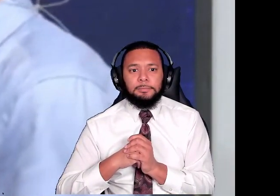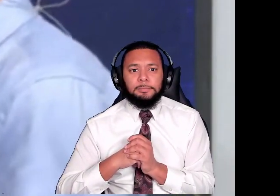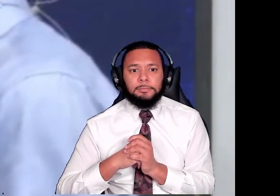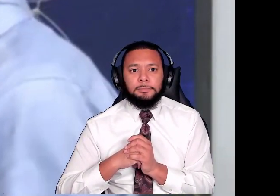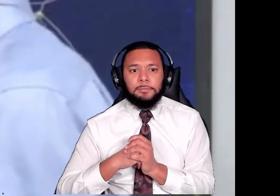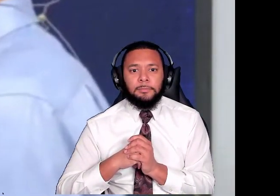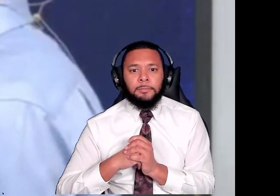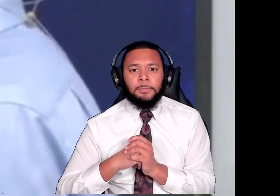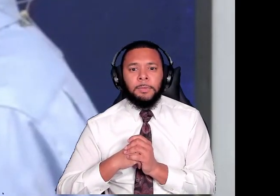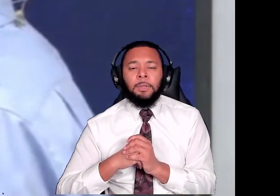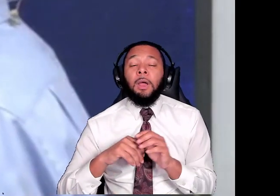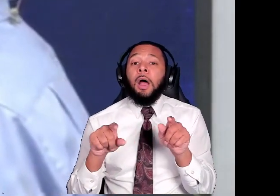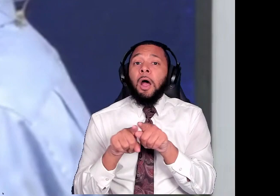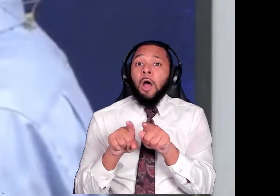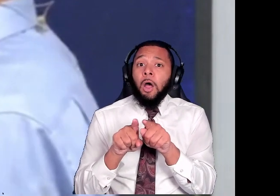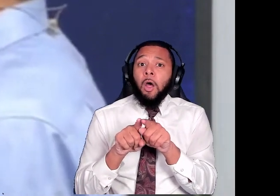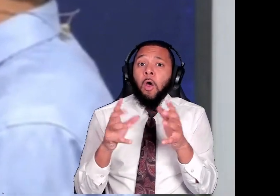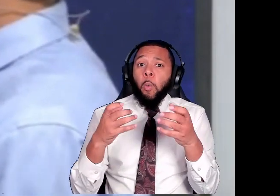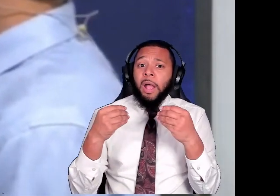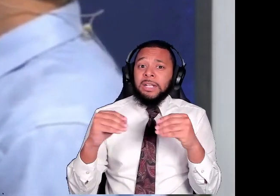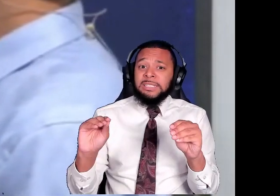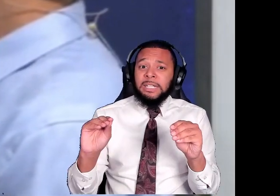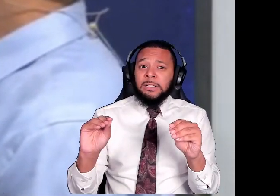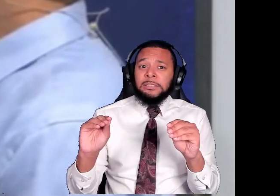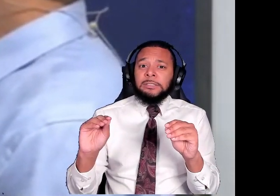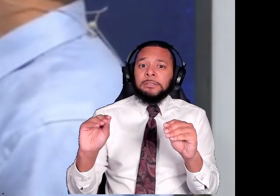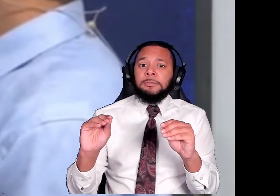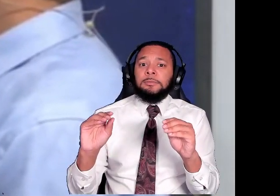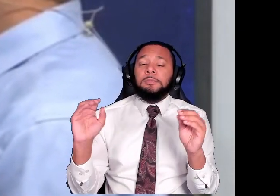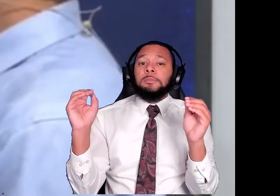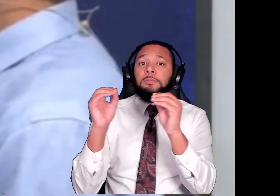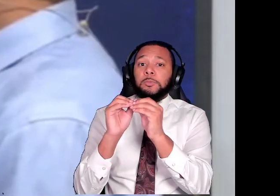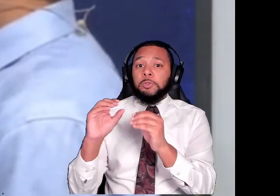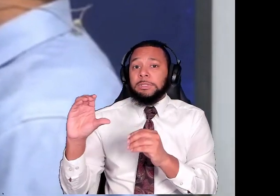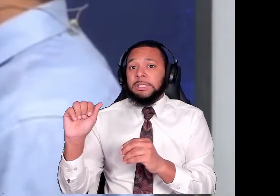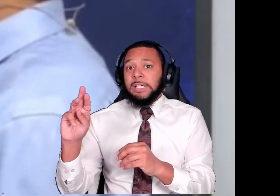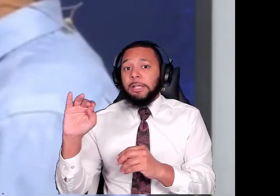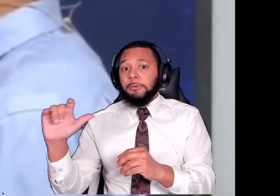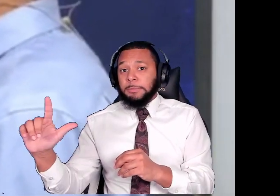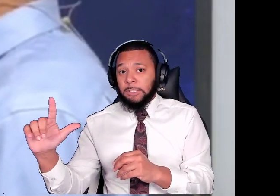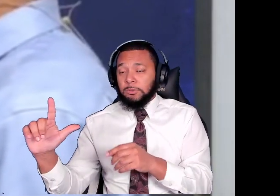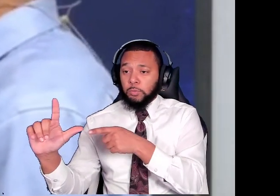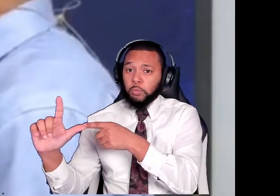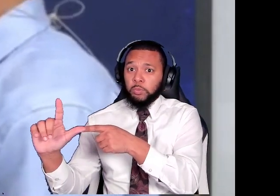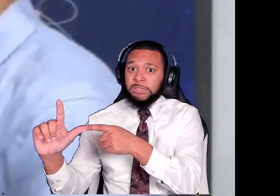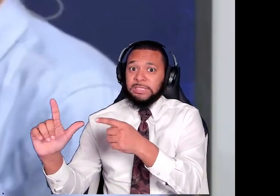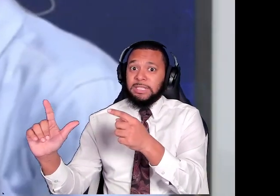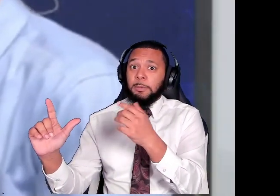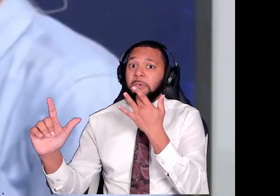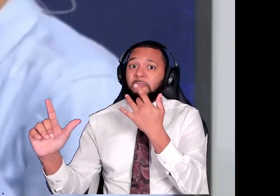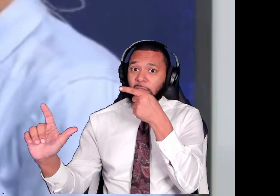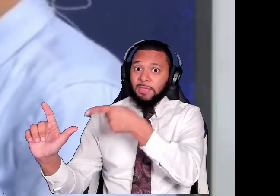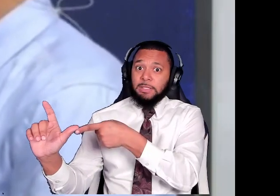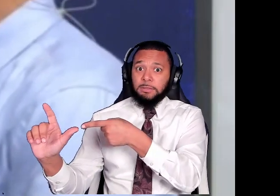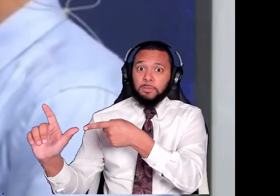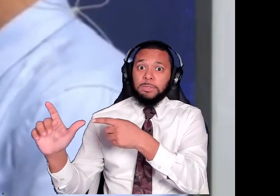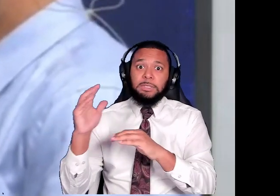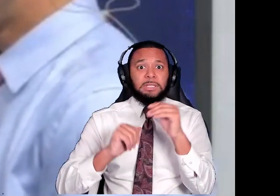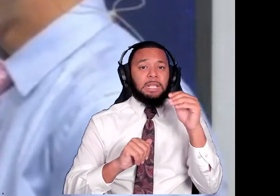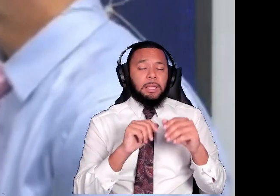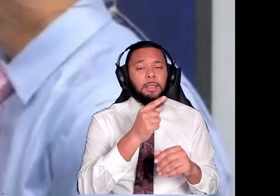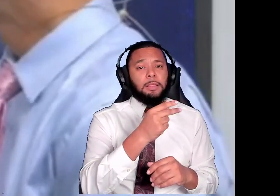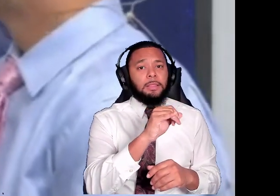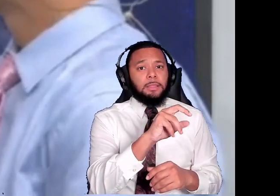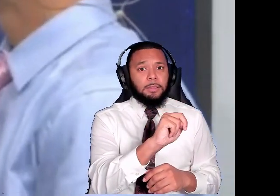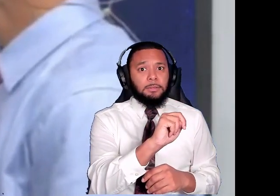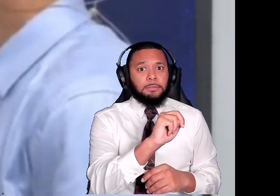And she also wanted to sell more Caramel Delights than Thin Mints.